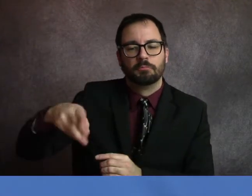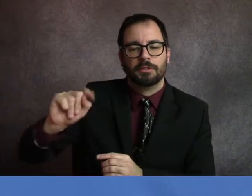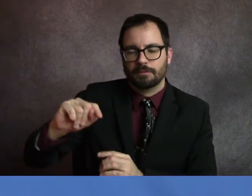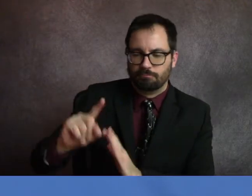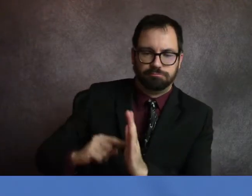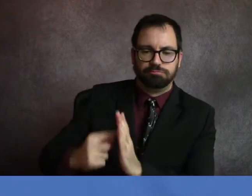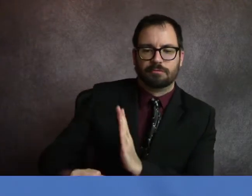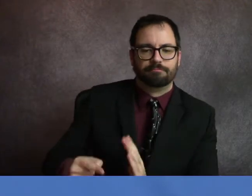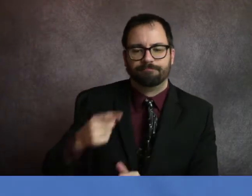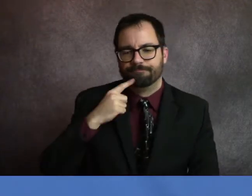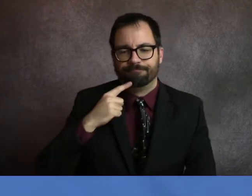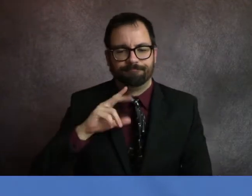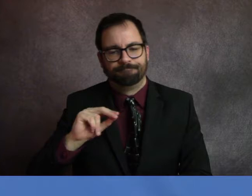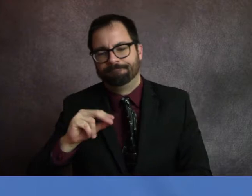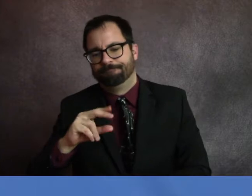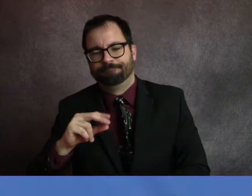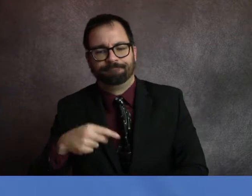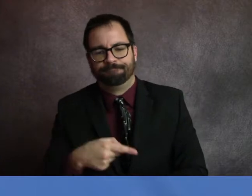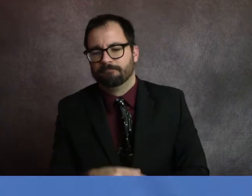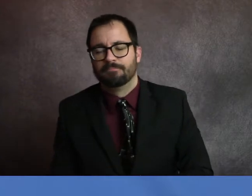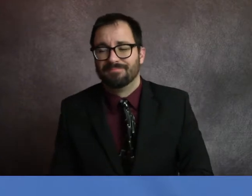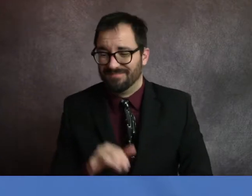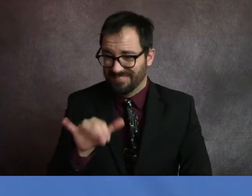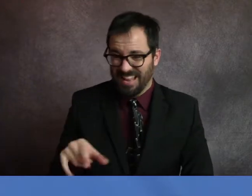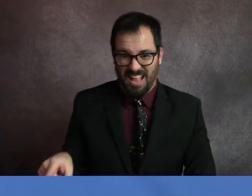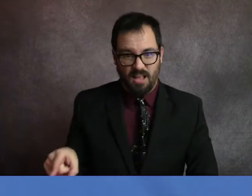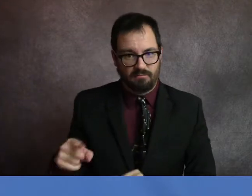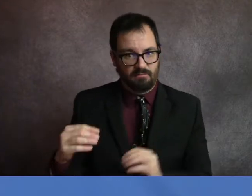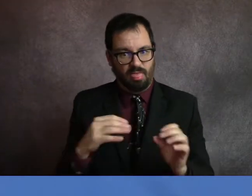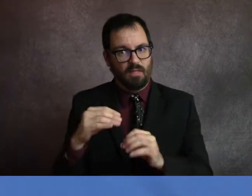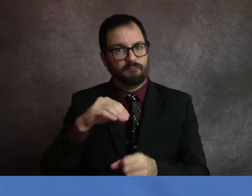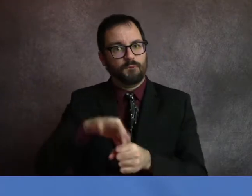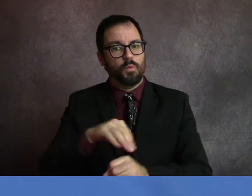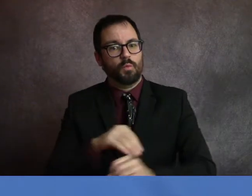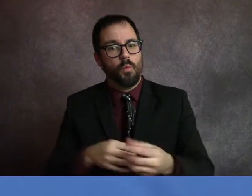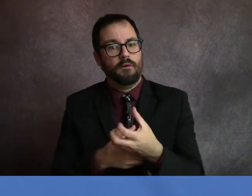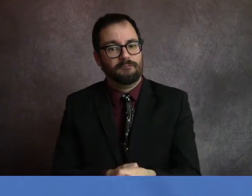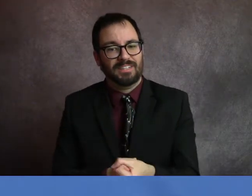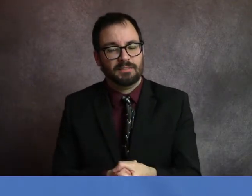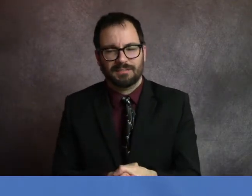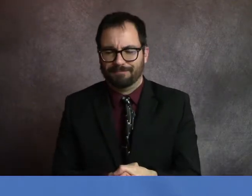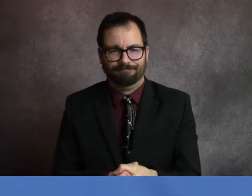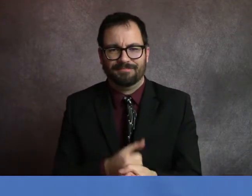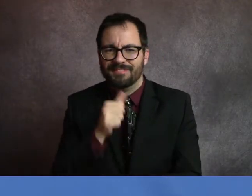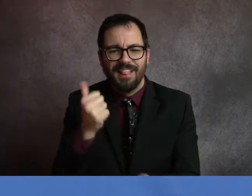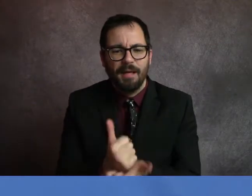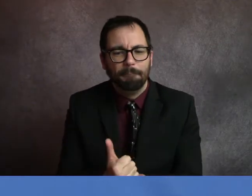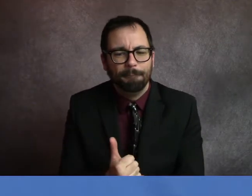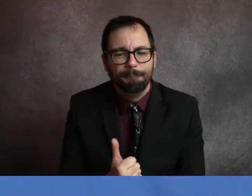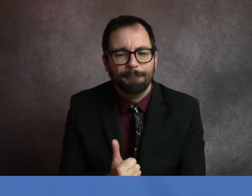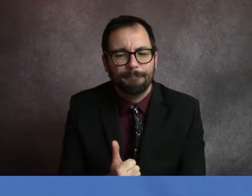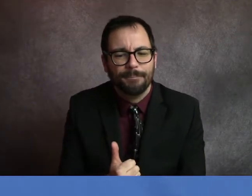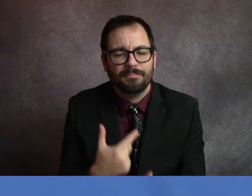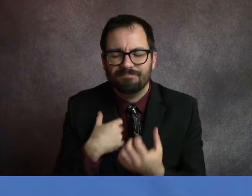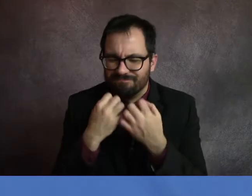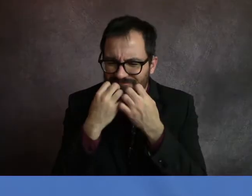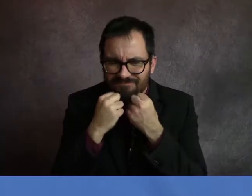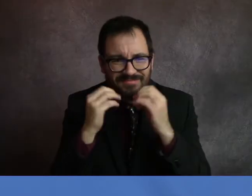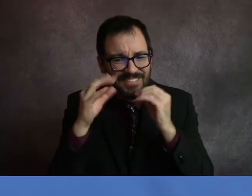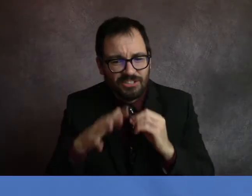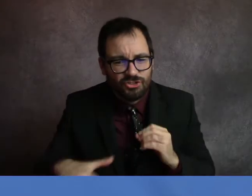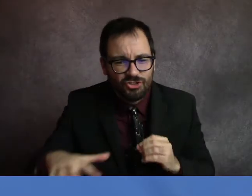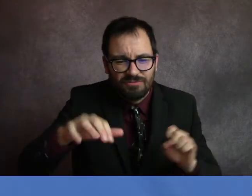time. I value deeply the work that our teachers are doing and have done all year under very difficult circumstances. I